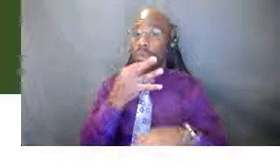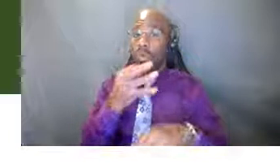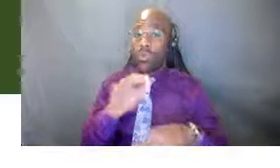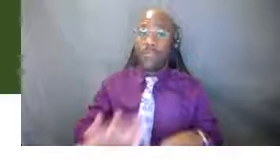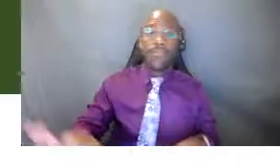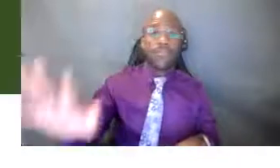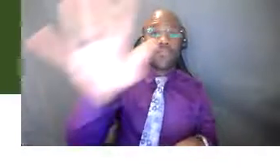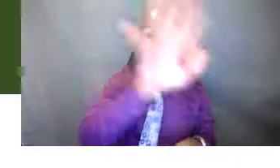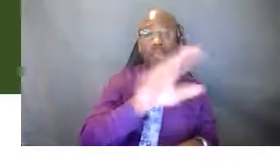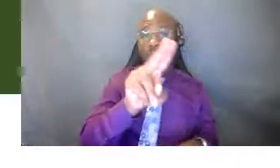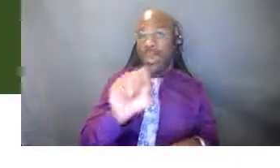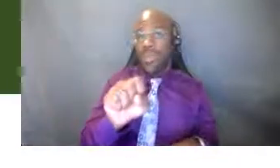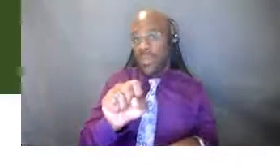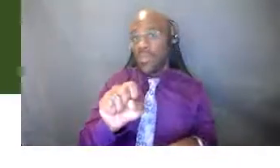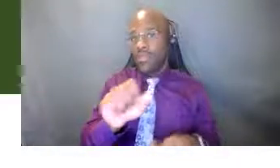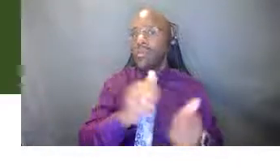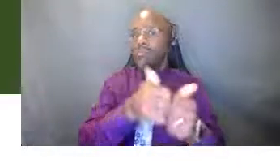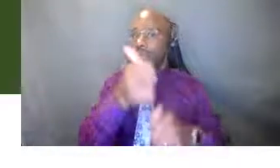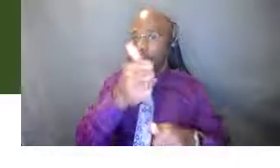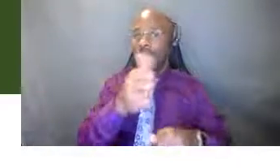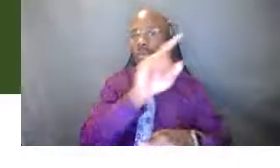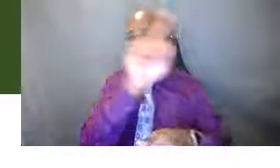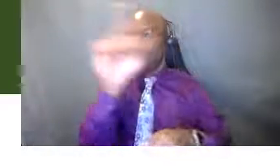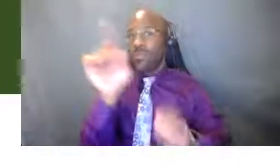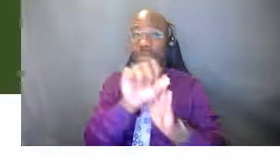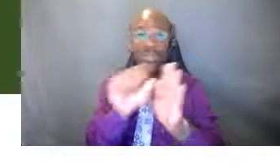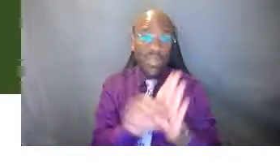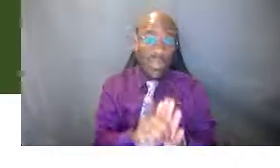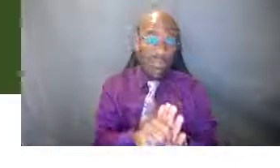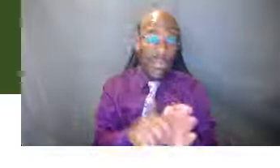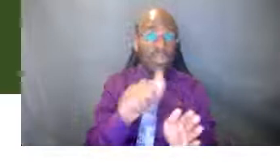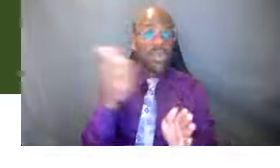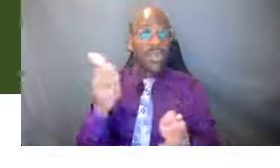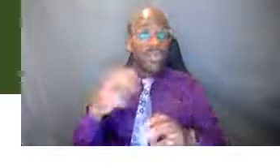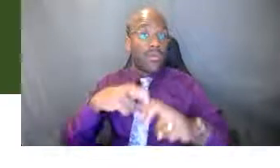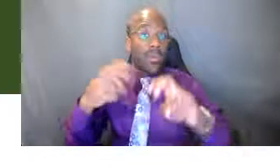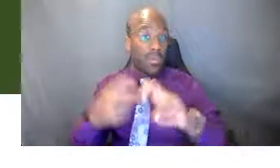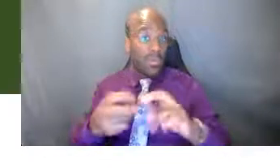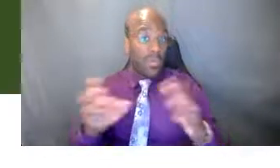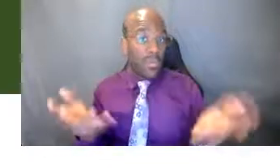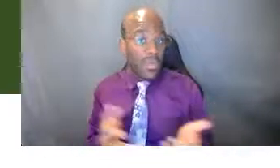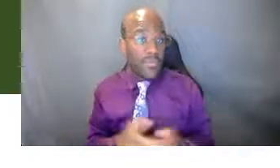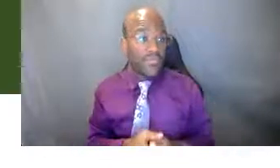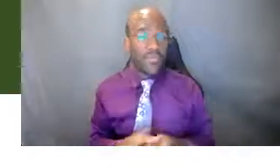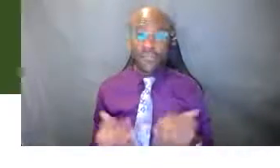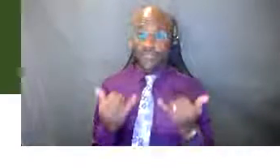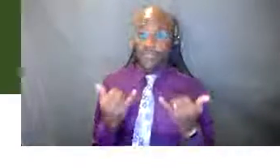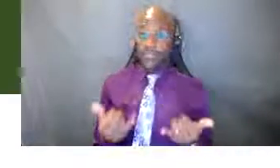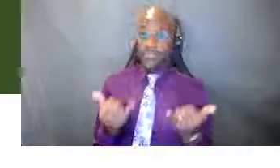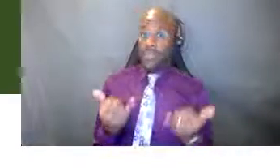issue is that our existing crisis service system